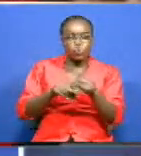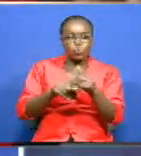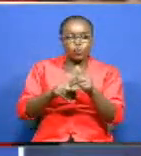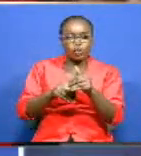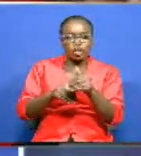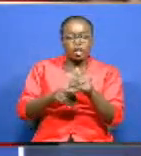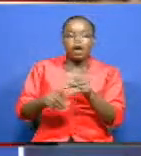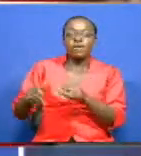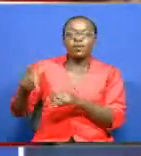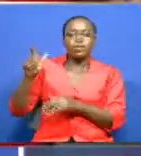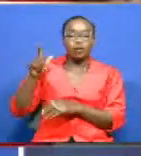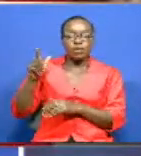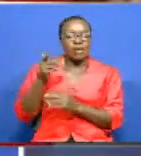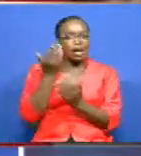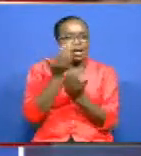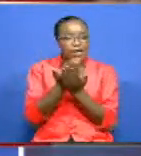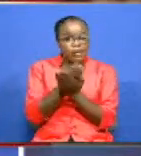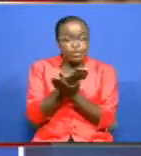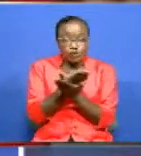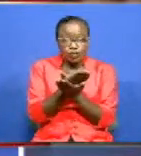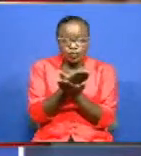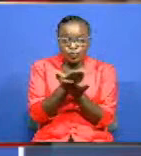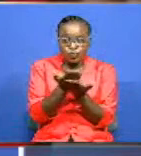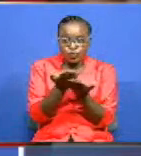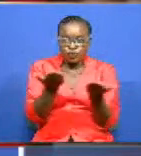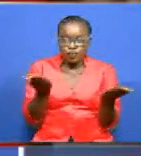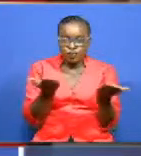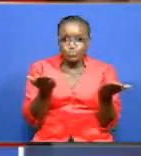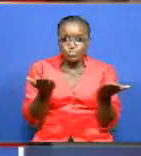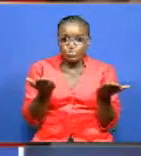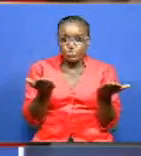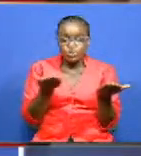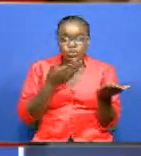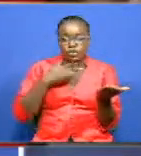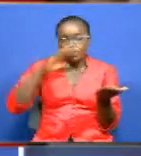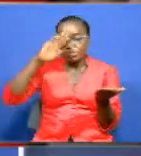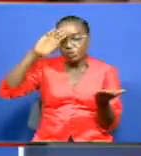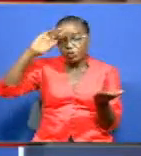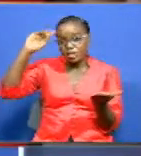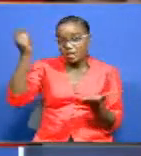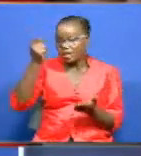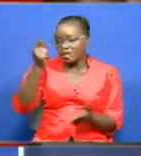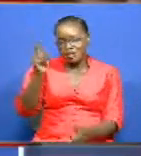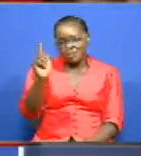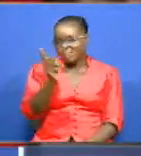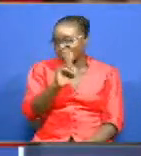I want to urge that you don't let the people of Kenya down.